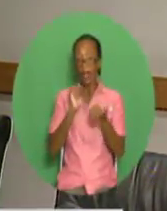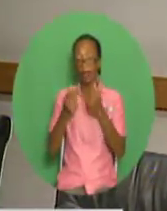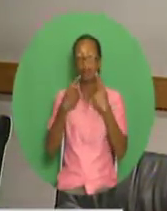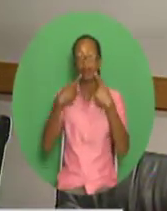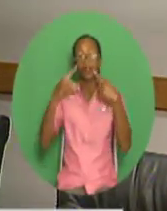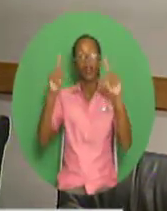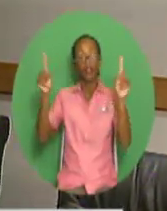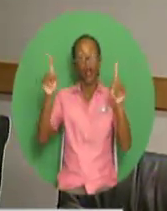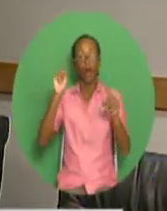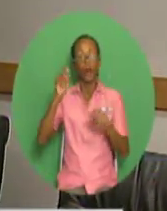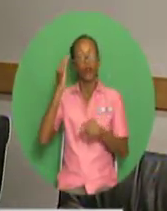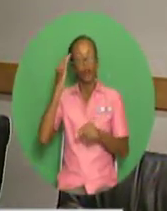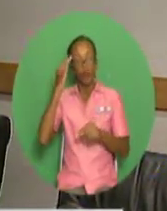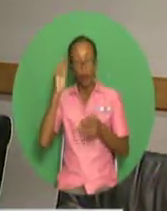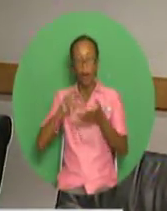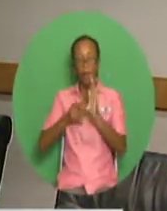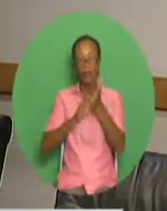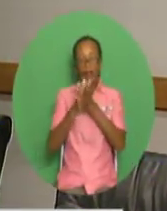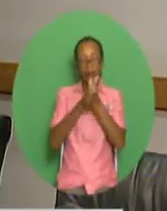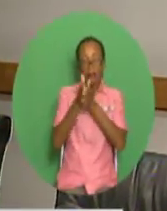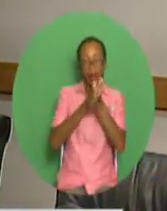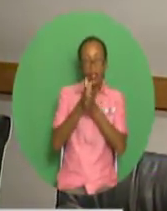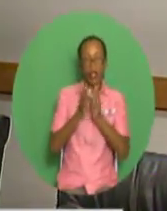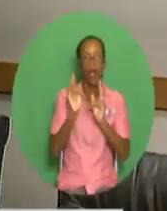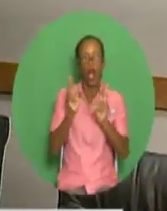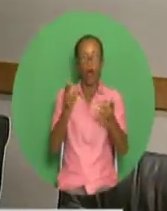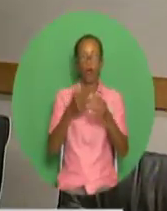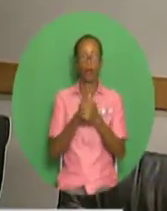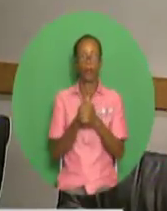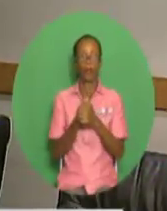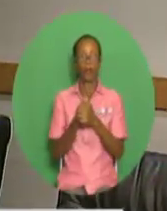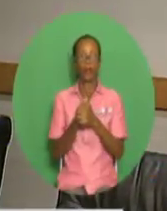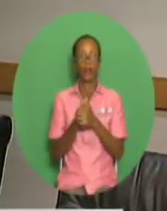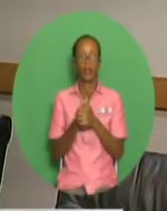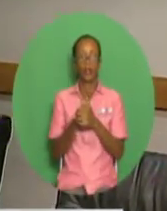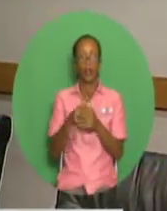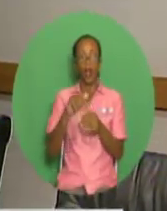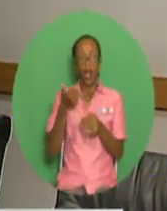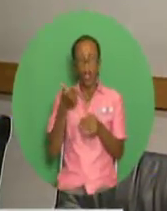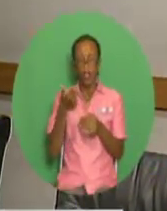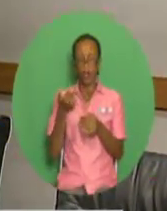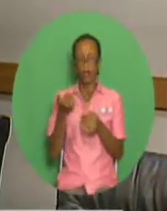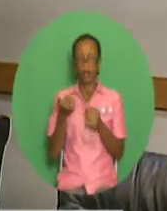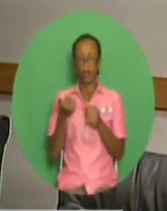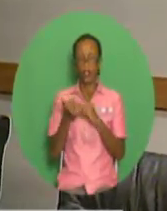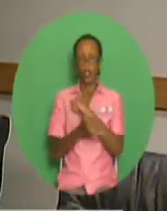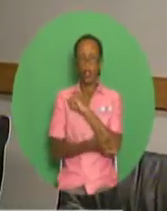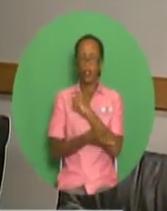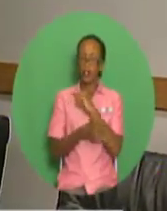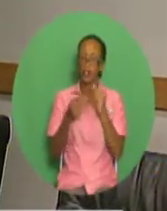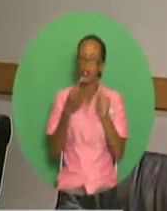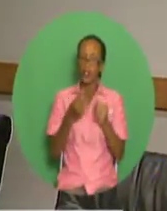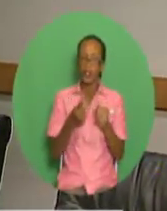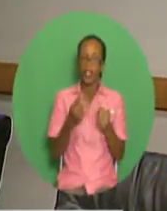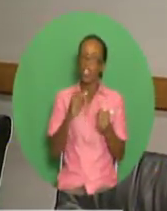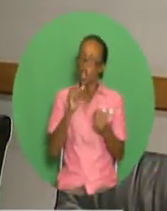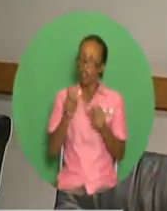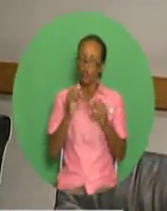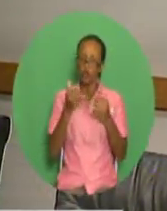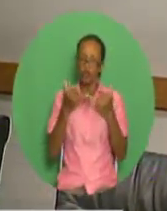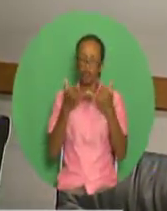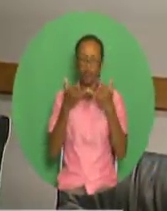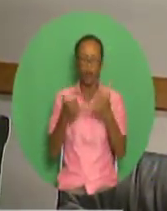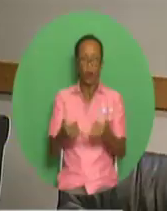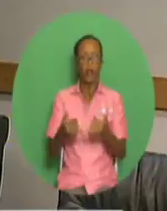before. It's an incentive, not a reward. And this is how it's done in other countries. They don't call it a reward, they call it an incentive. And we have a fantastic plan